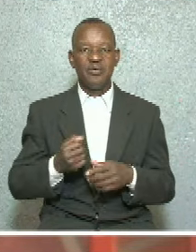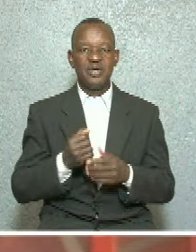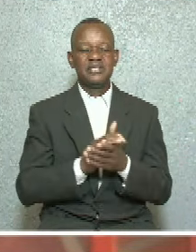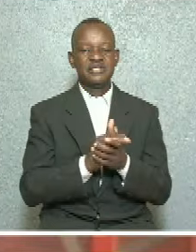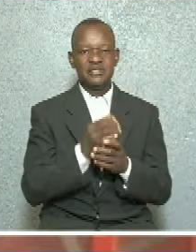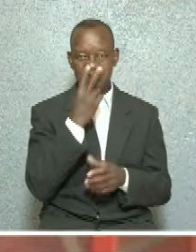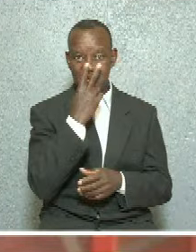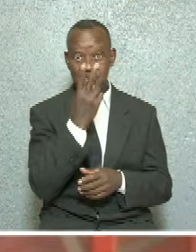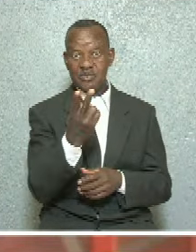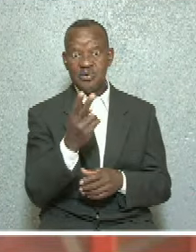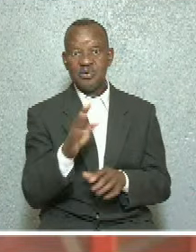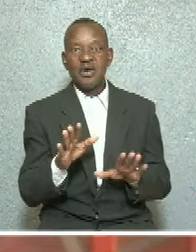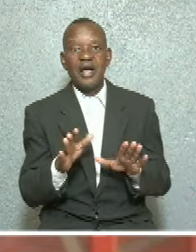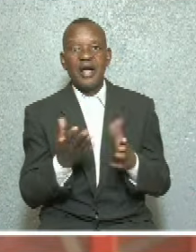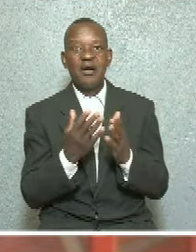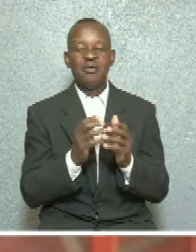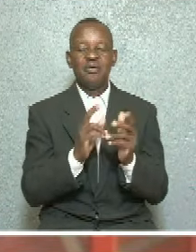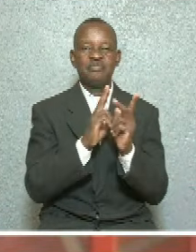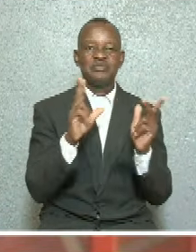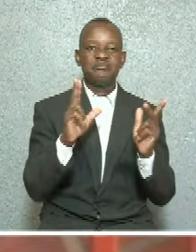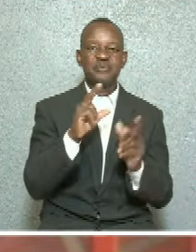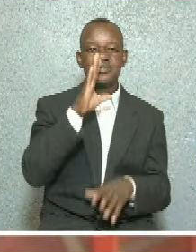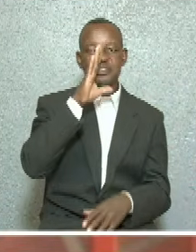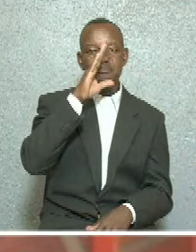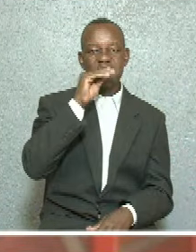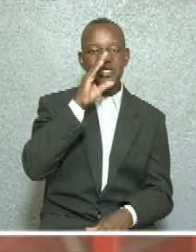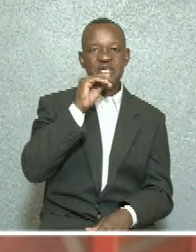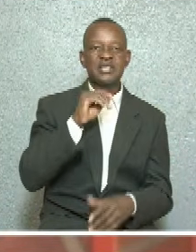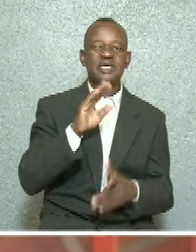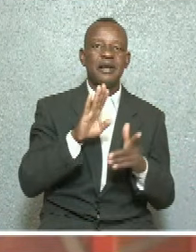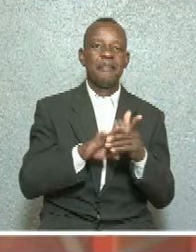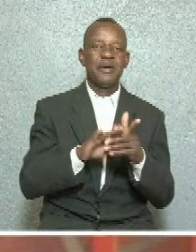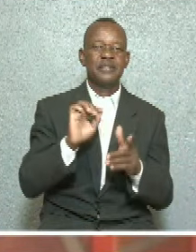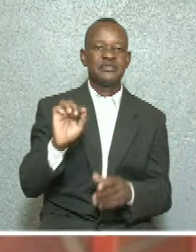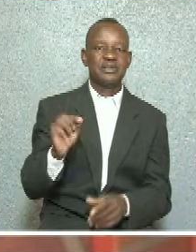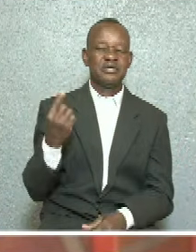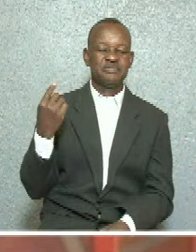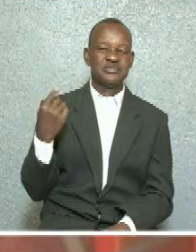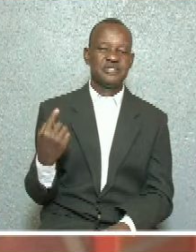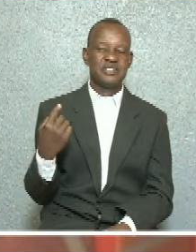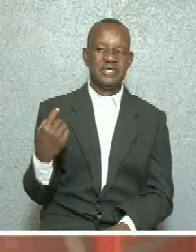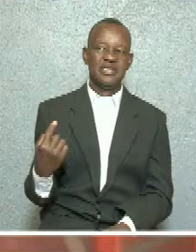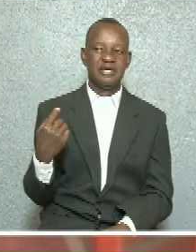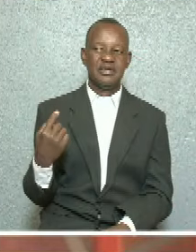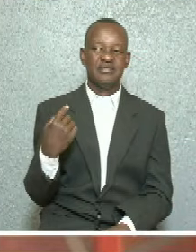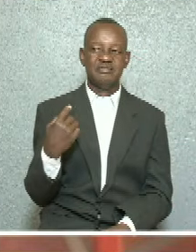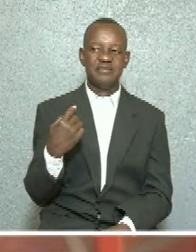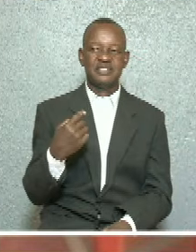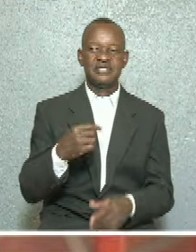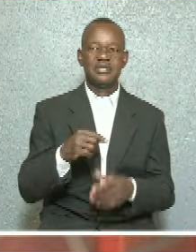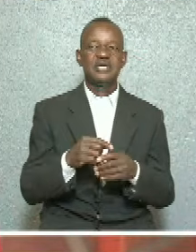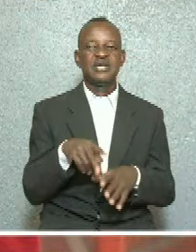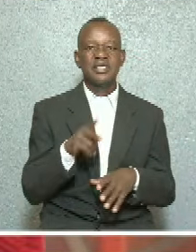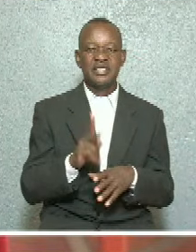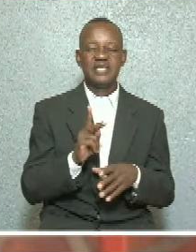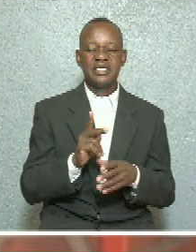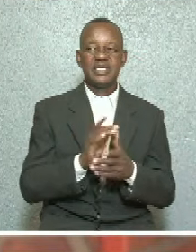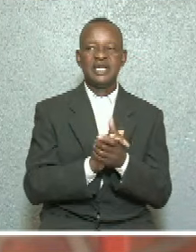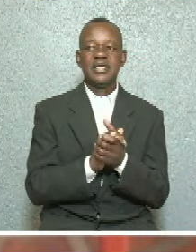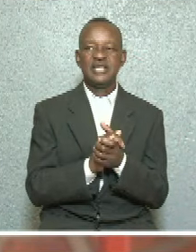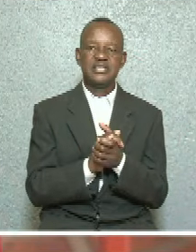they have become, and sort of try to see that in your child as well. This is also further to share or to